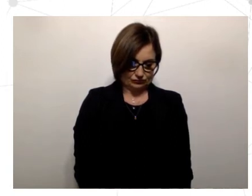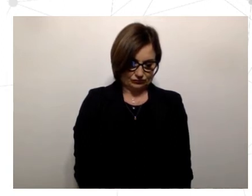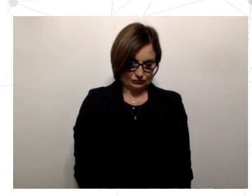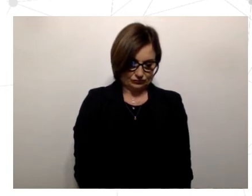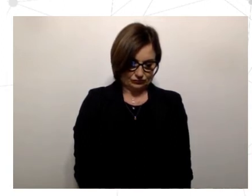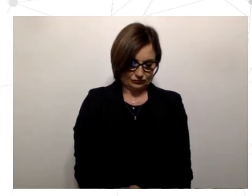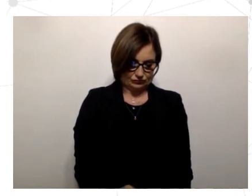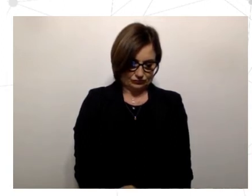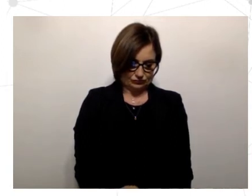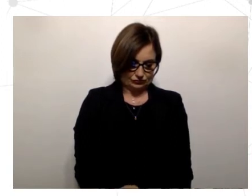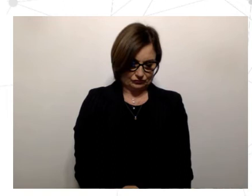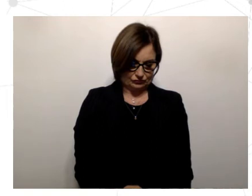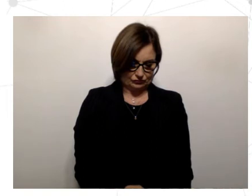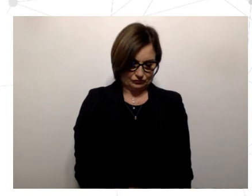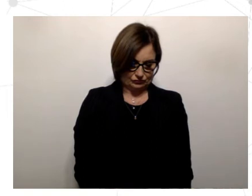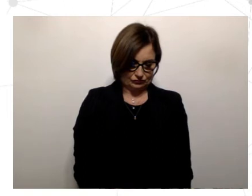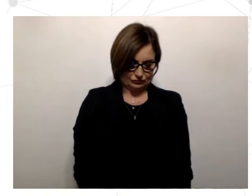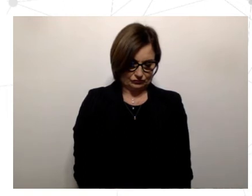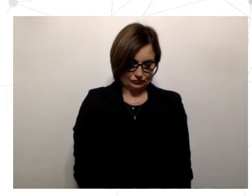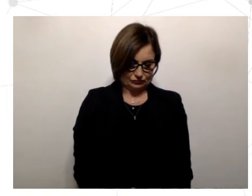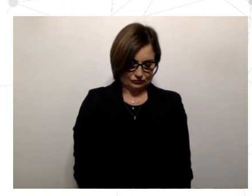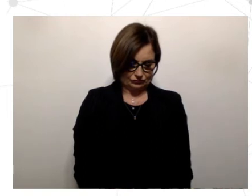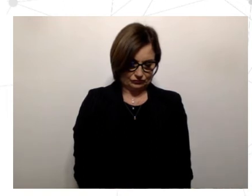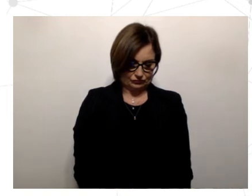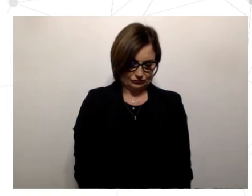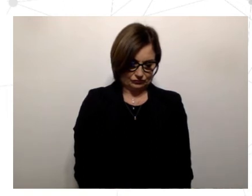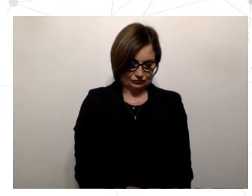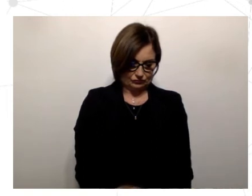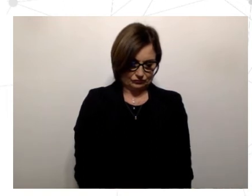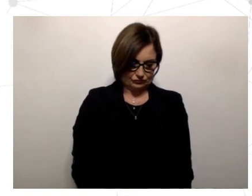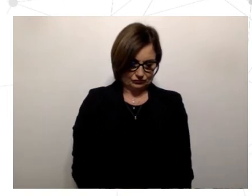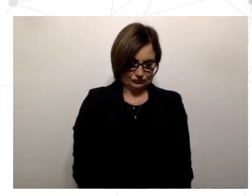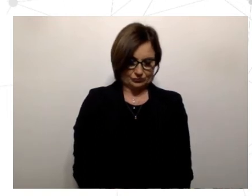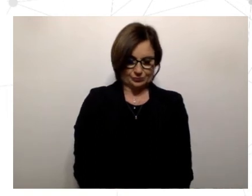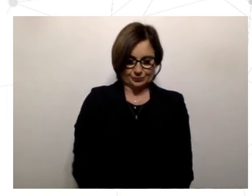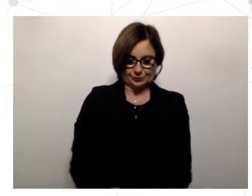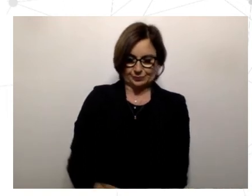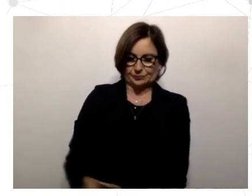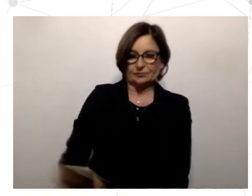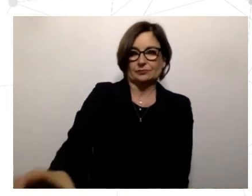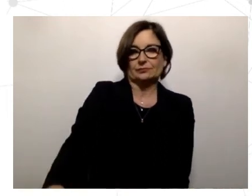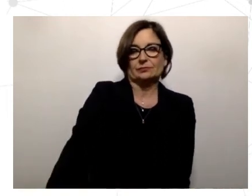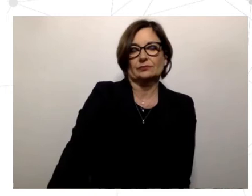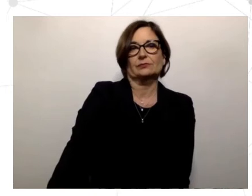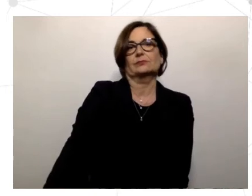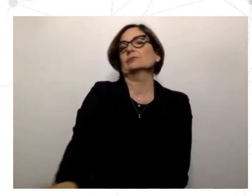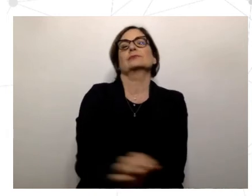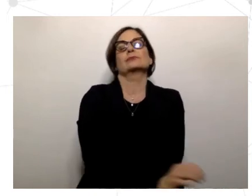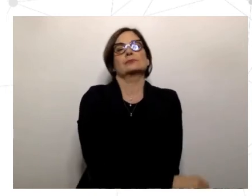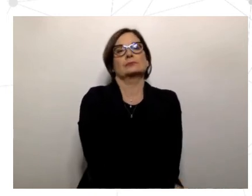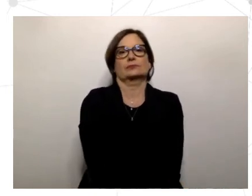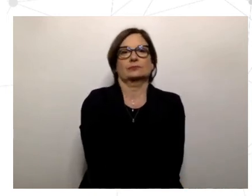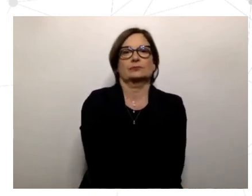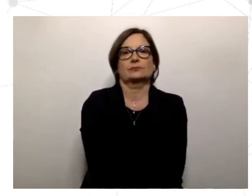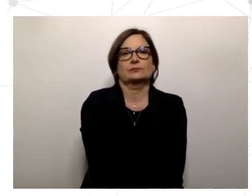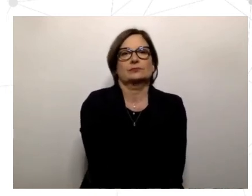to bring sensors so that we have wearables or headsets that can track the movement of your head, as the AirPods